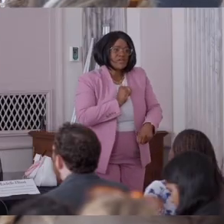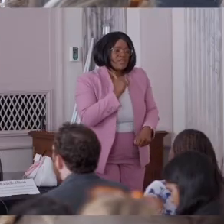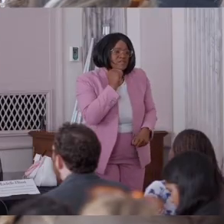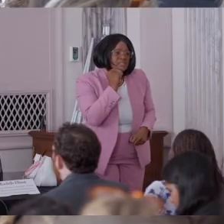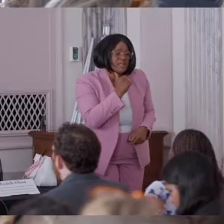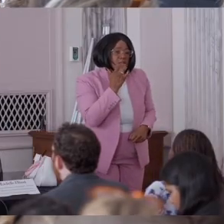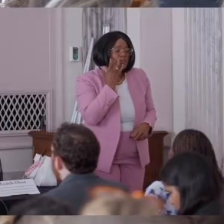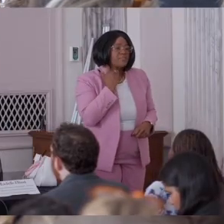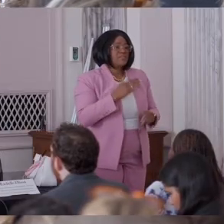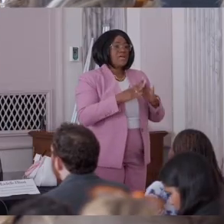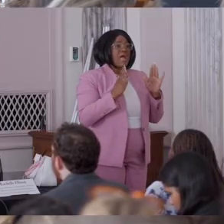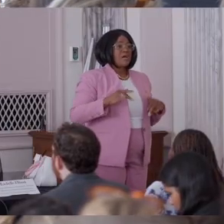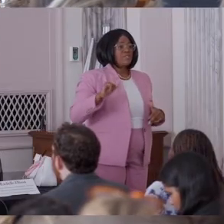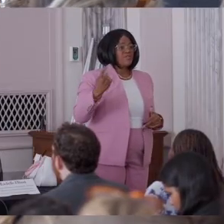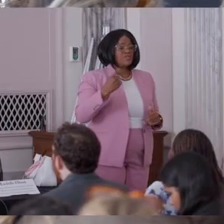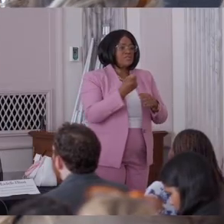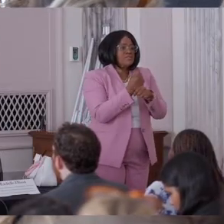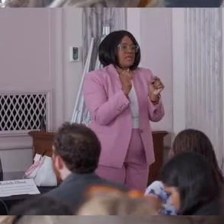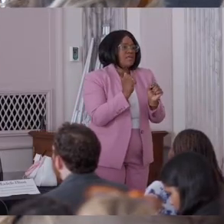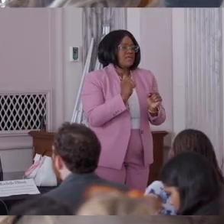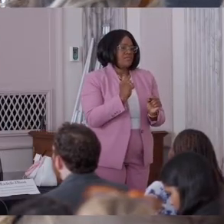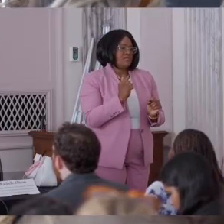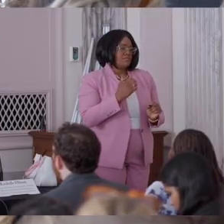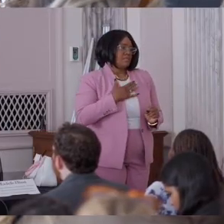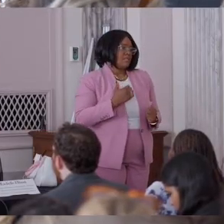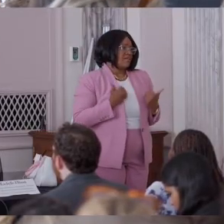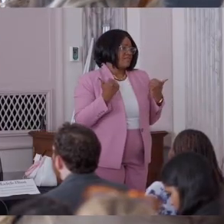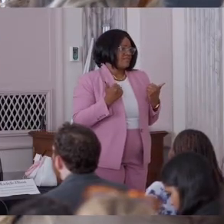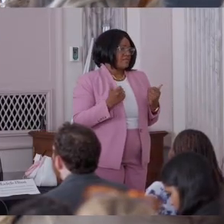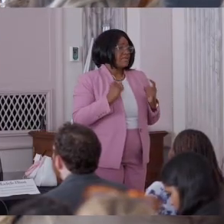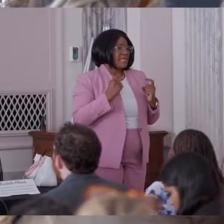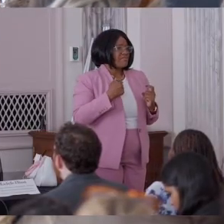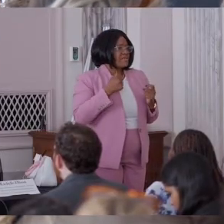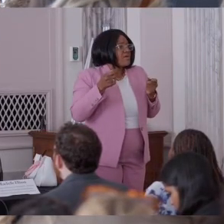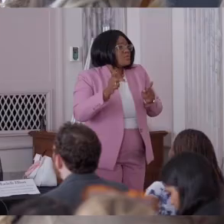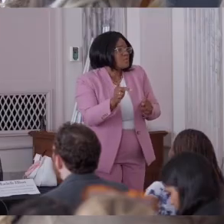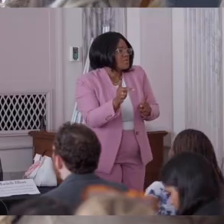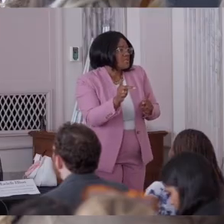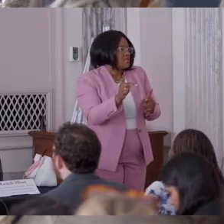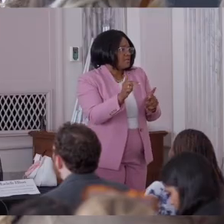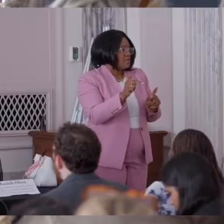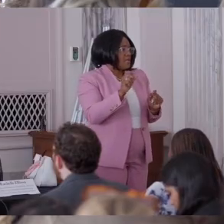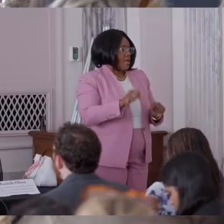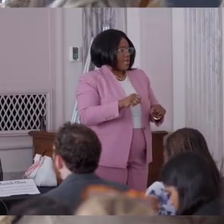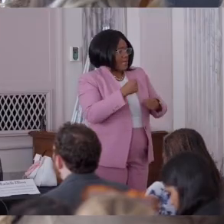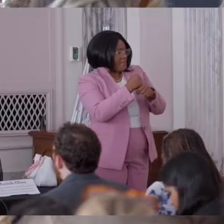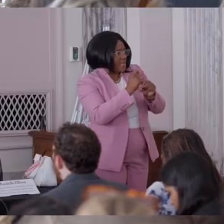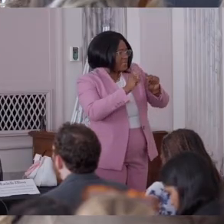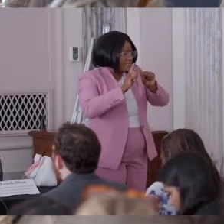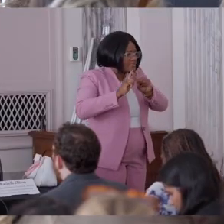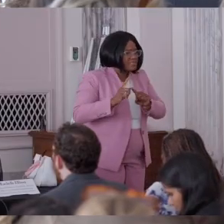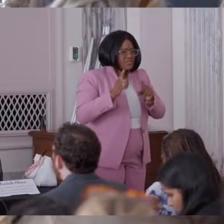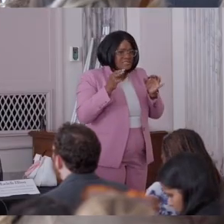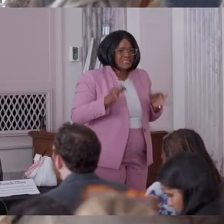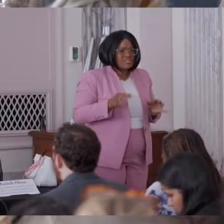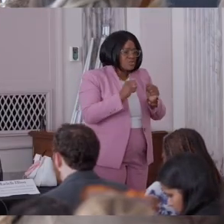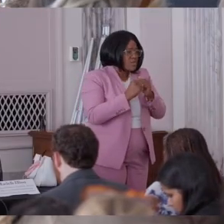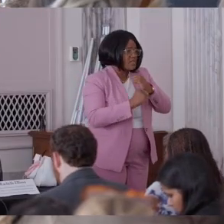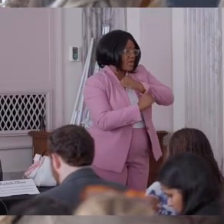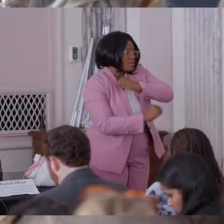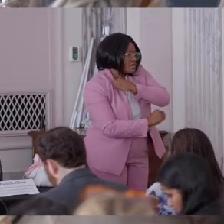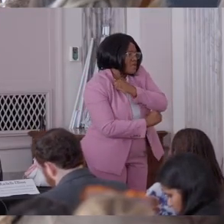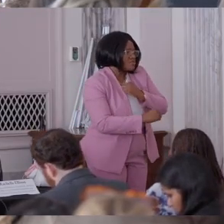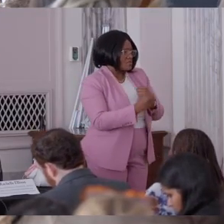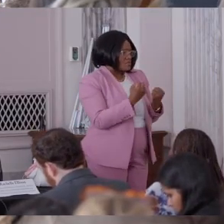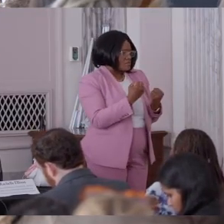So Housing First saved my life. It gave me the opportunity to make different decisions with the foundation